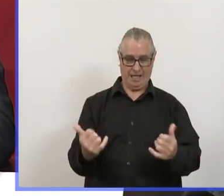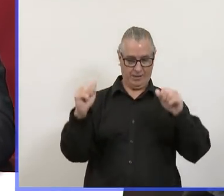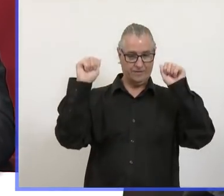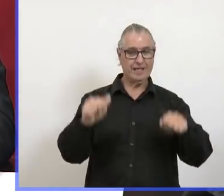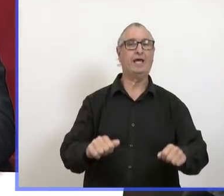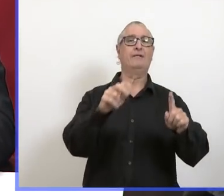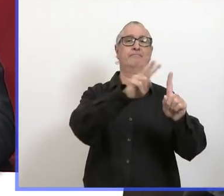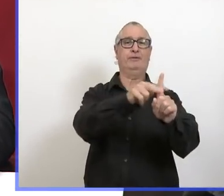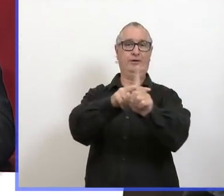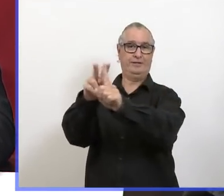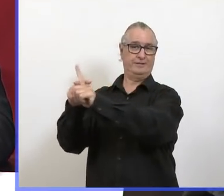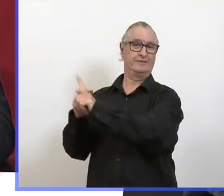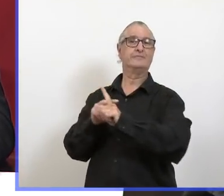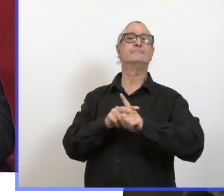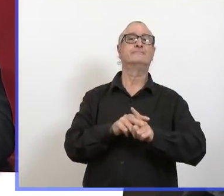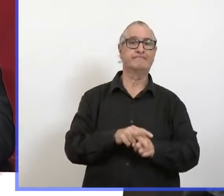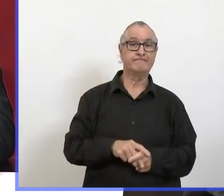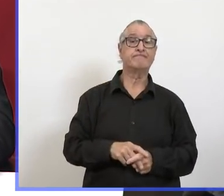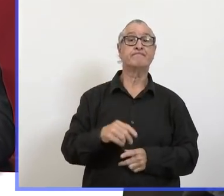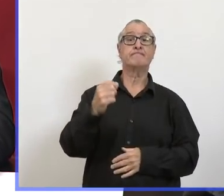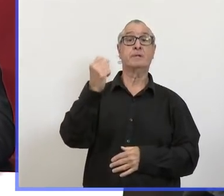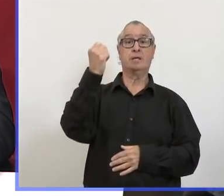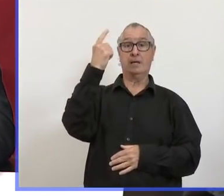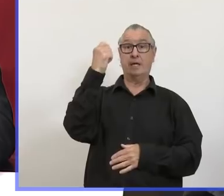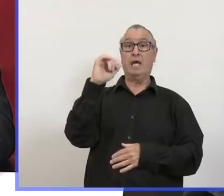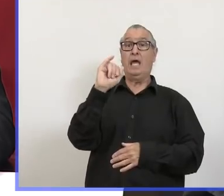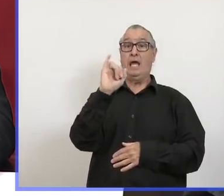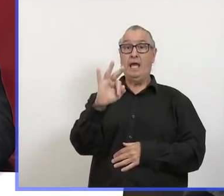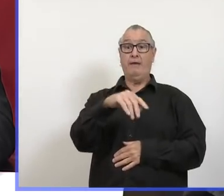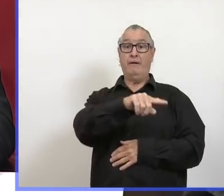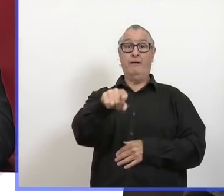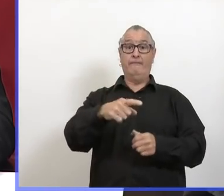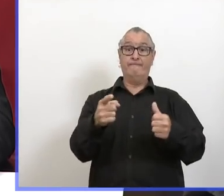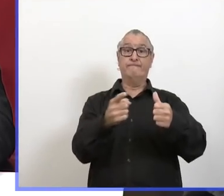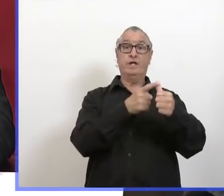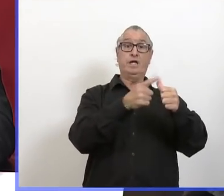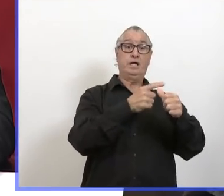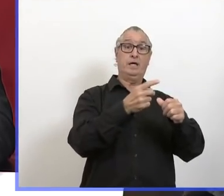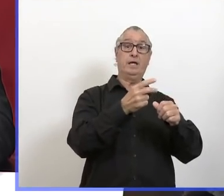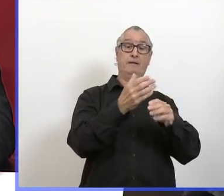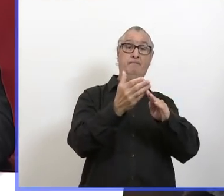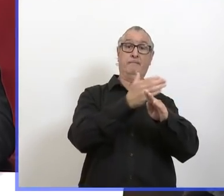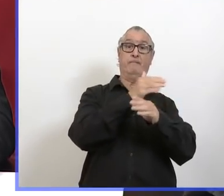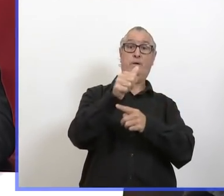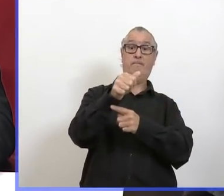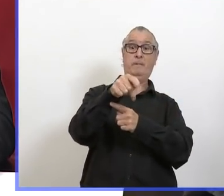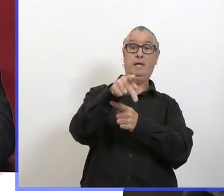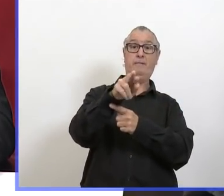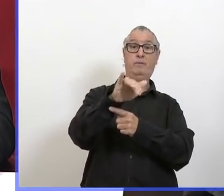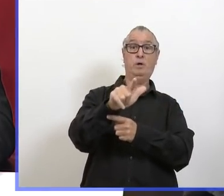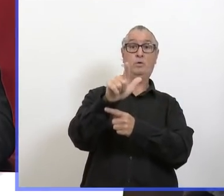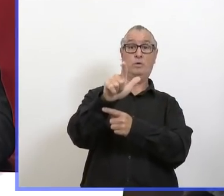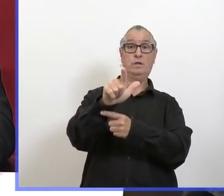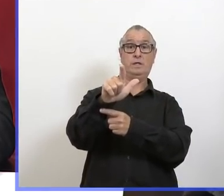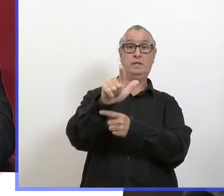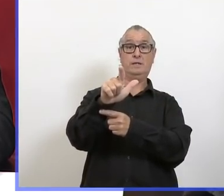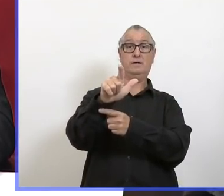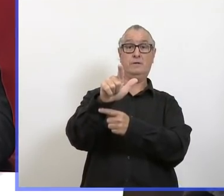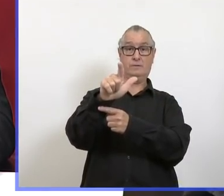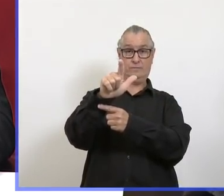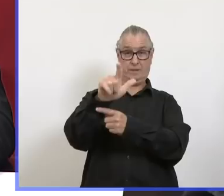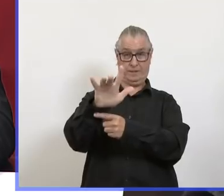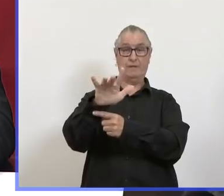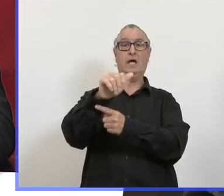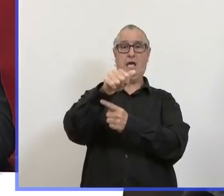It is up to all of us to take steps to protect each other. By taking action and changing our behaviors, we will bring cases down and